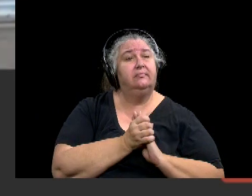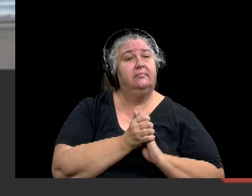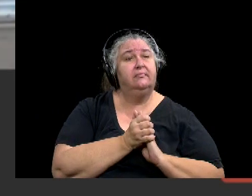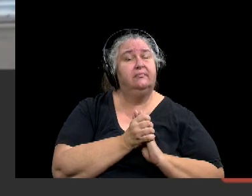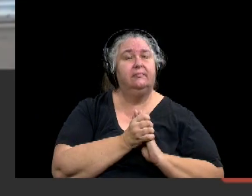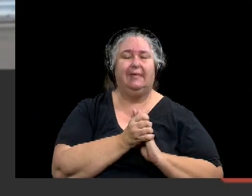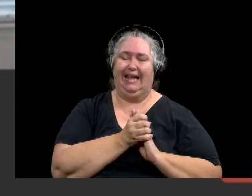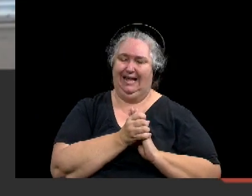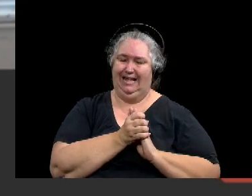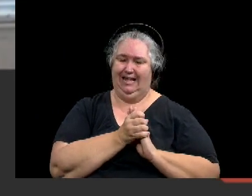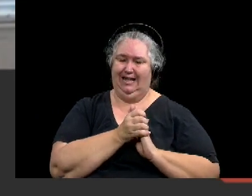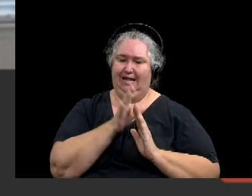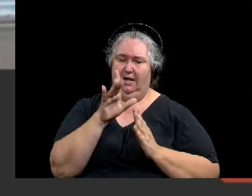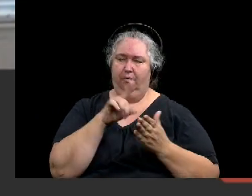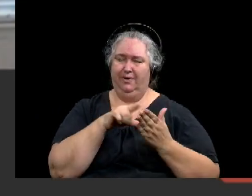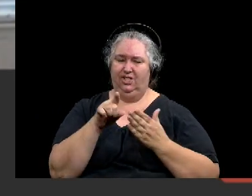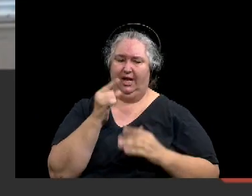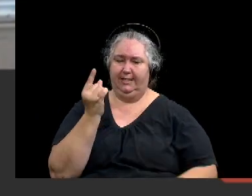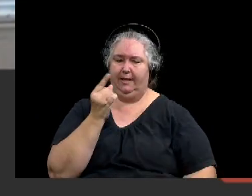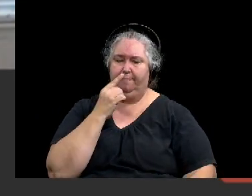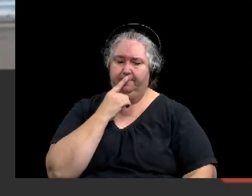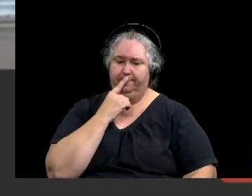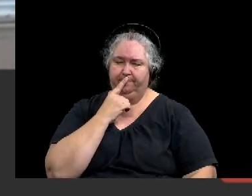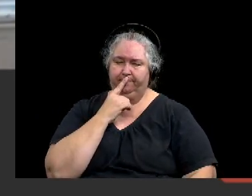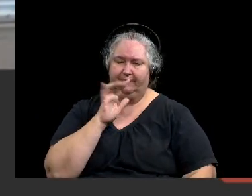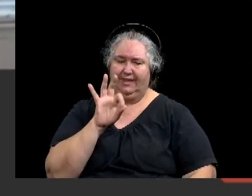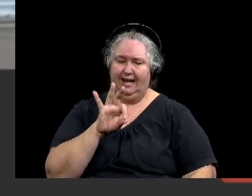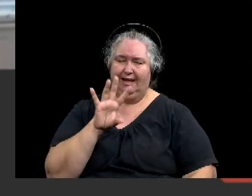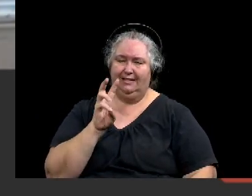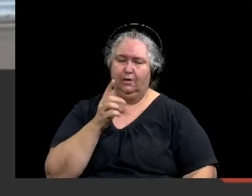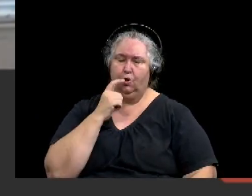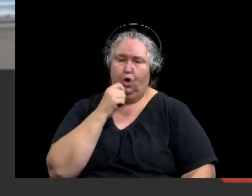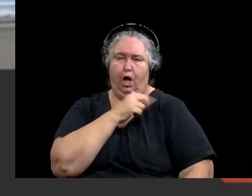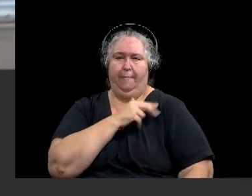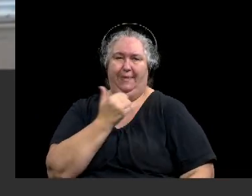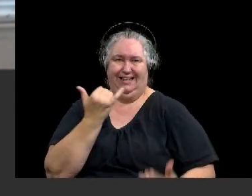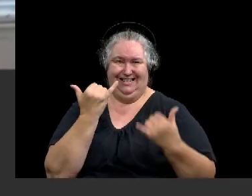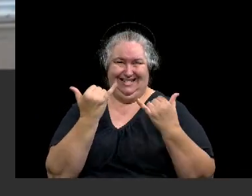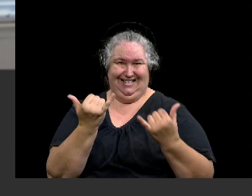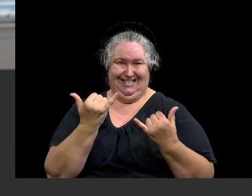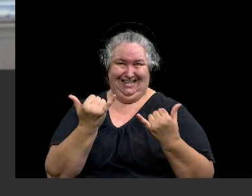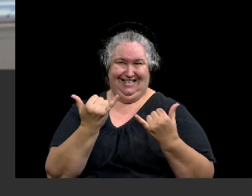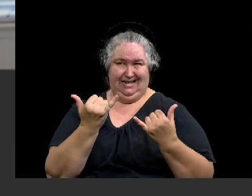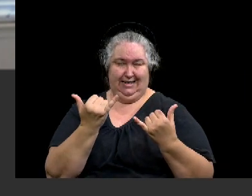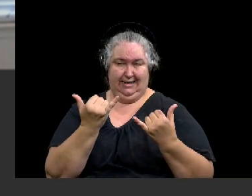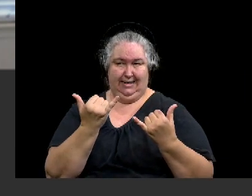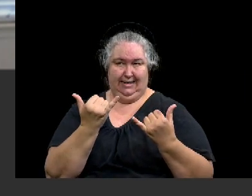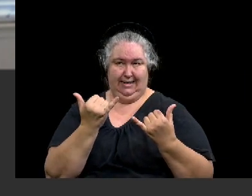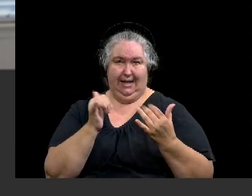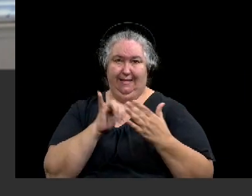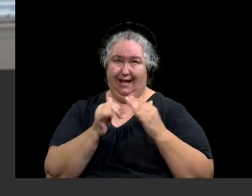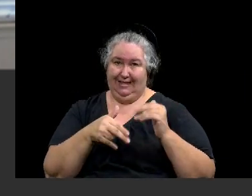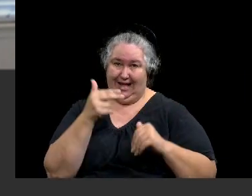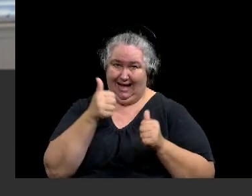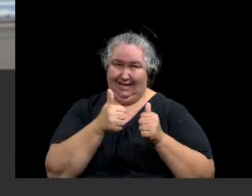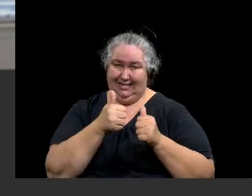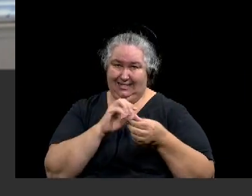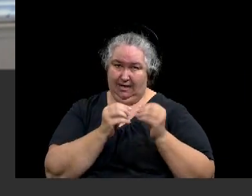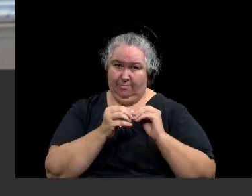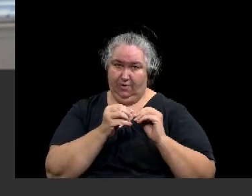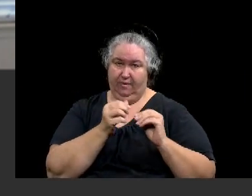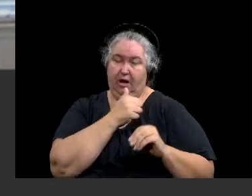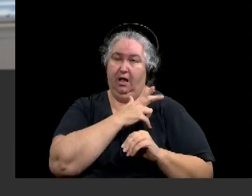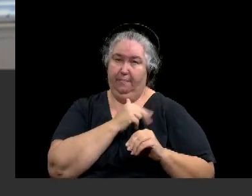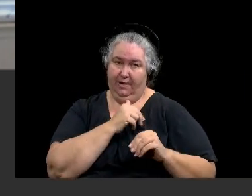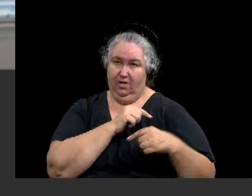I just wanted to check something. The 96 who are hospitalized right now, is that the highest number of people who've been